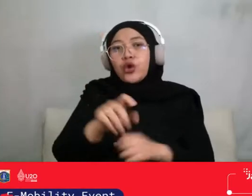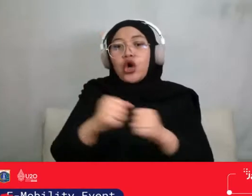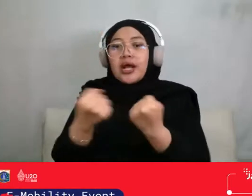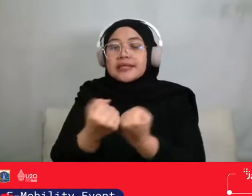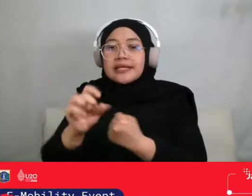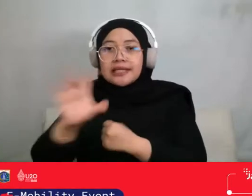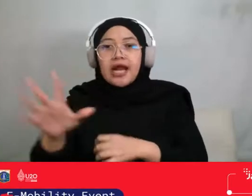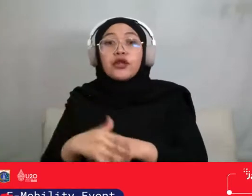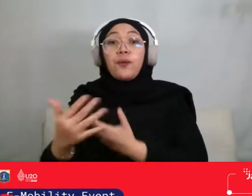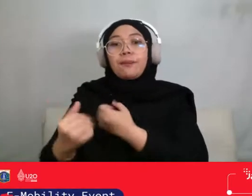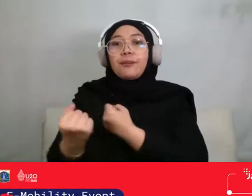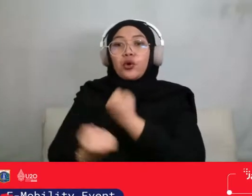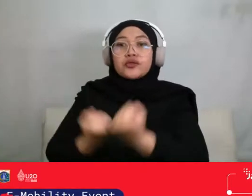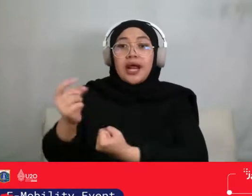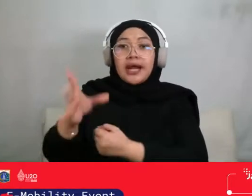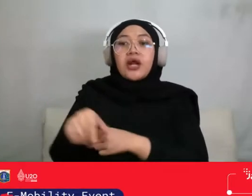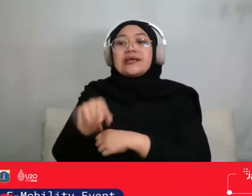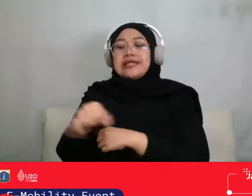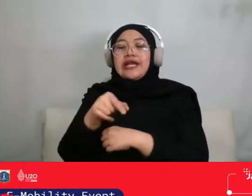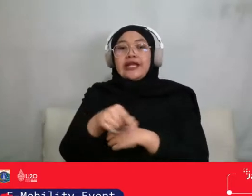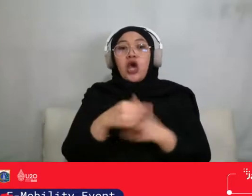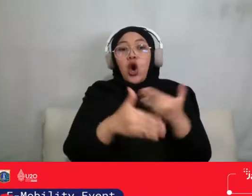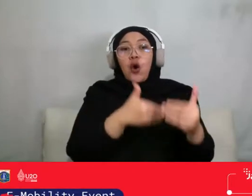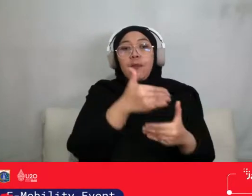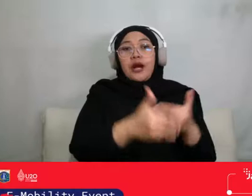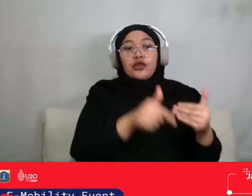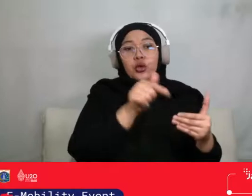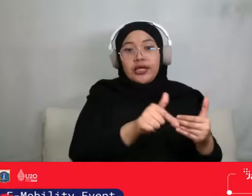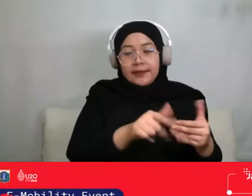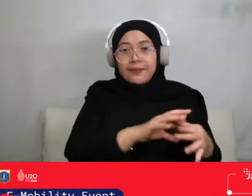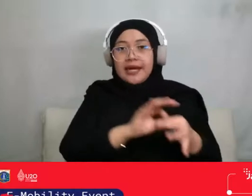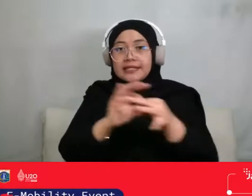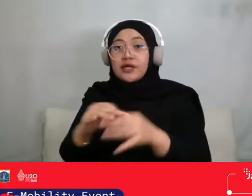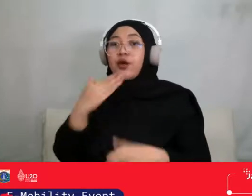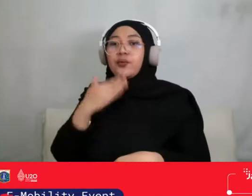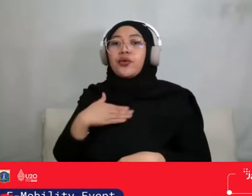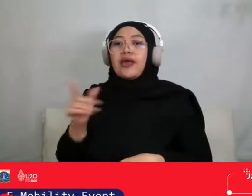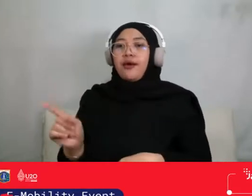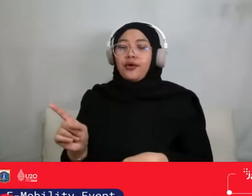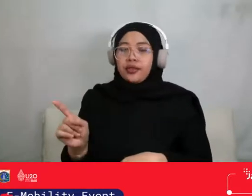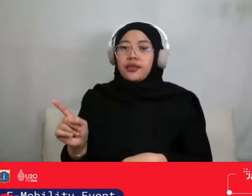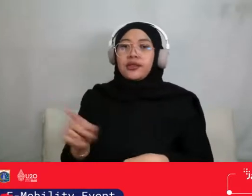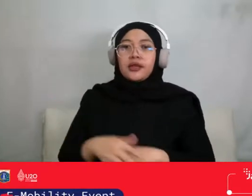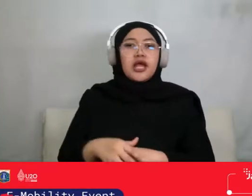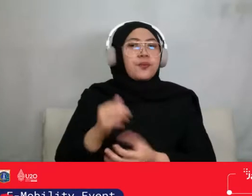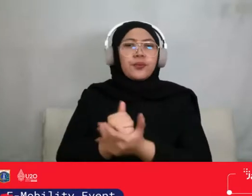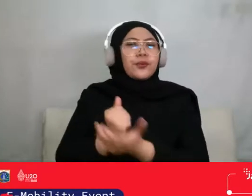just then operate these buses. And like Mr. Bijay Kumar suggested, it is very easy to operate the electric buses or